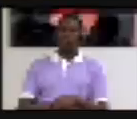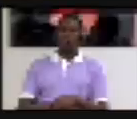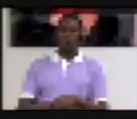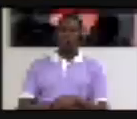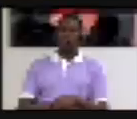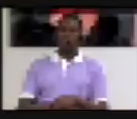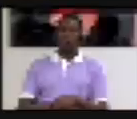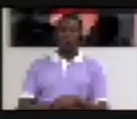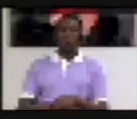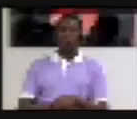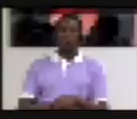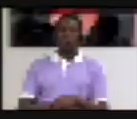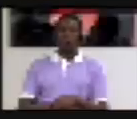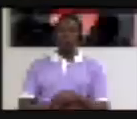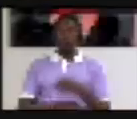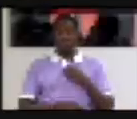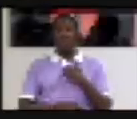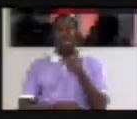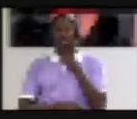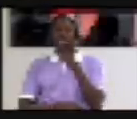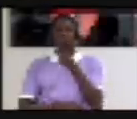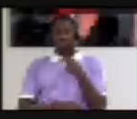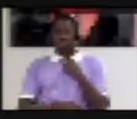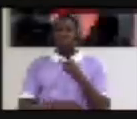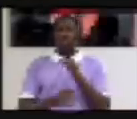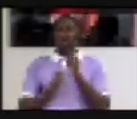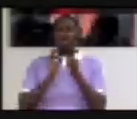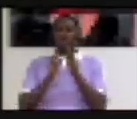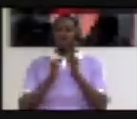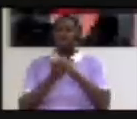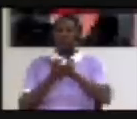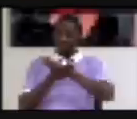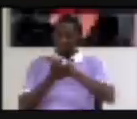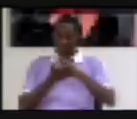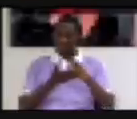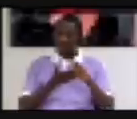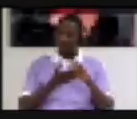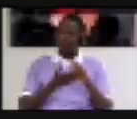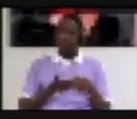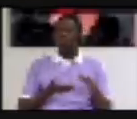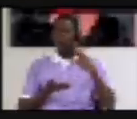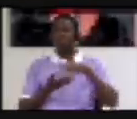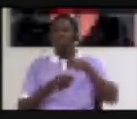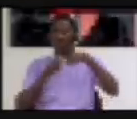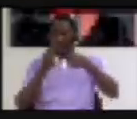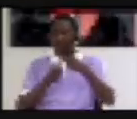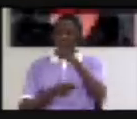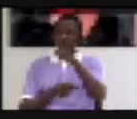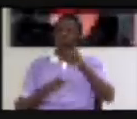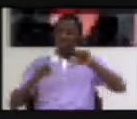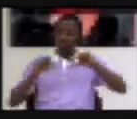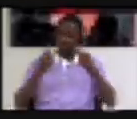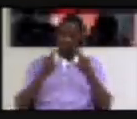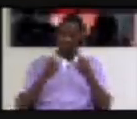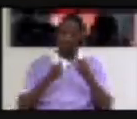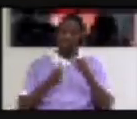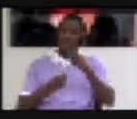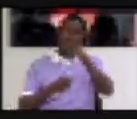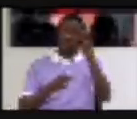I believe I asked you just to elaborate on, after you started as a National Assembly